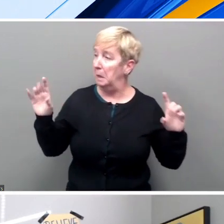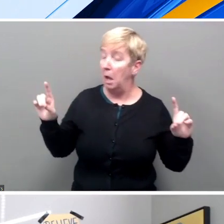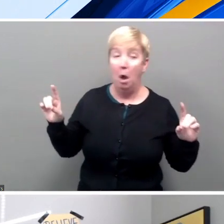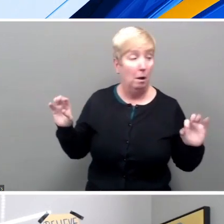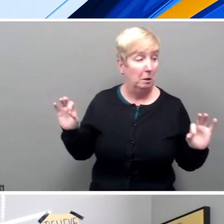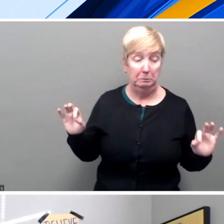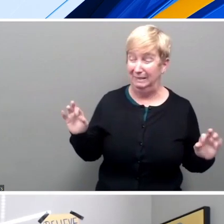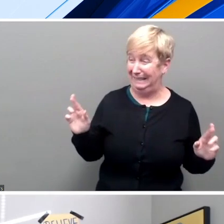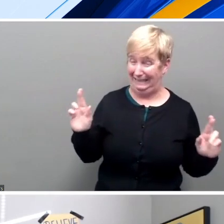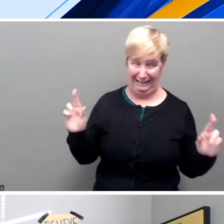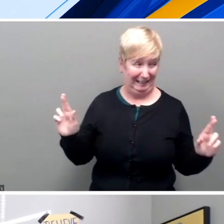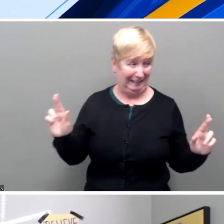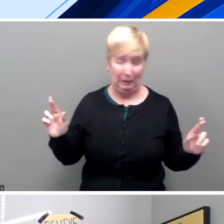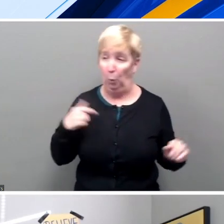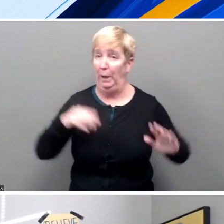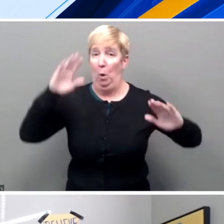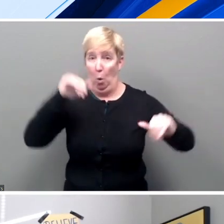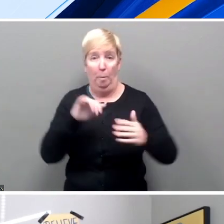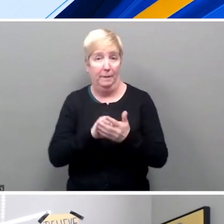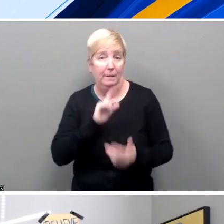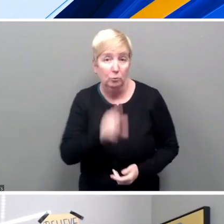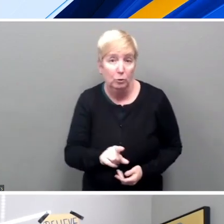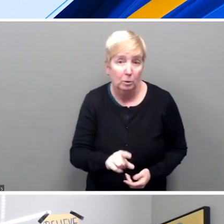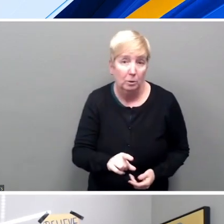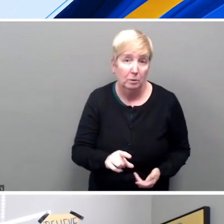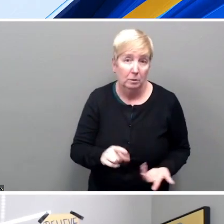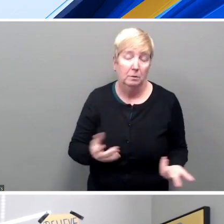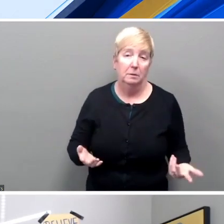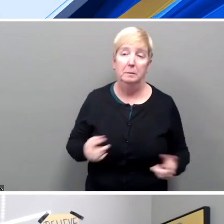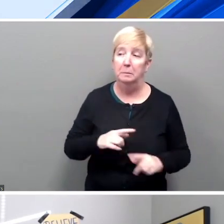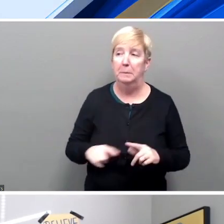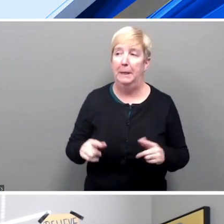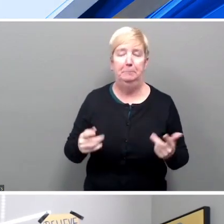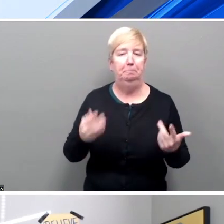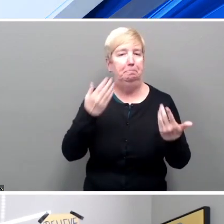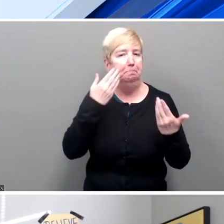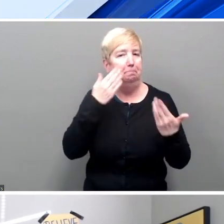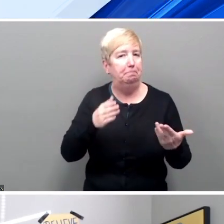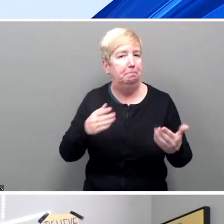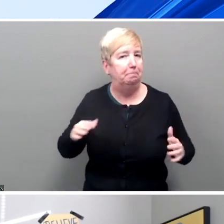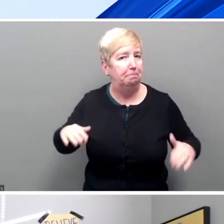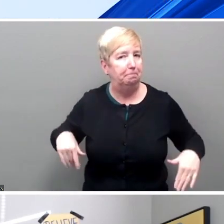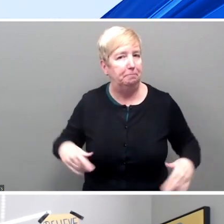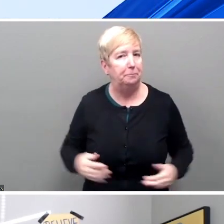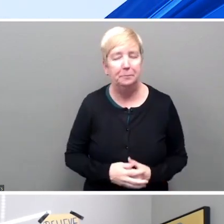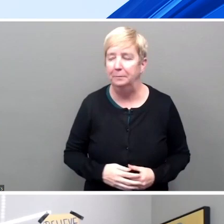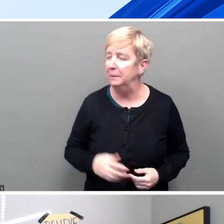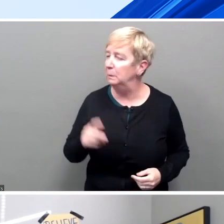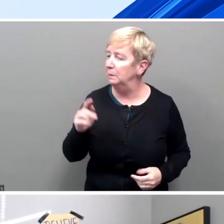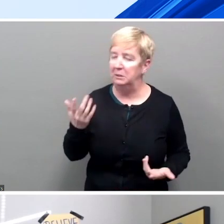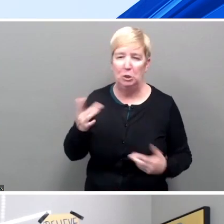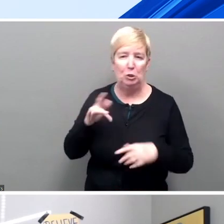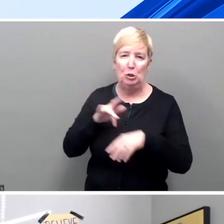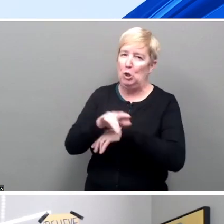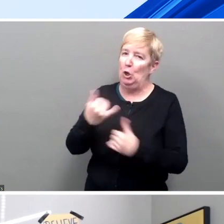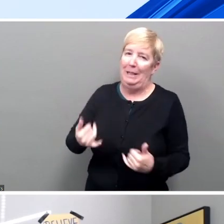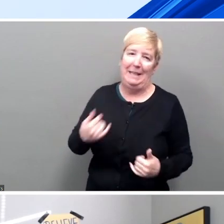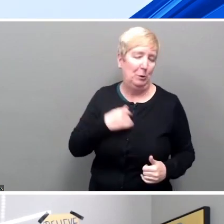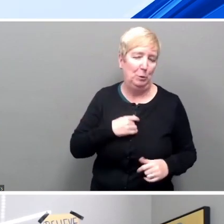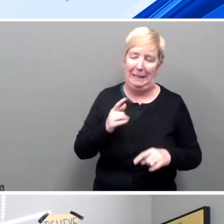hope that does end up being the case with this variant, but it's really too early to